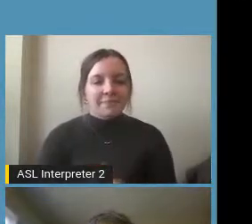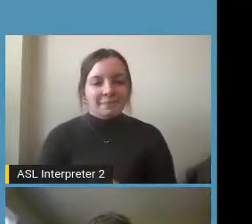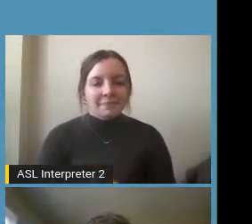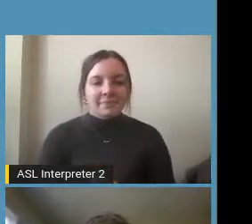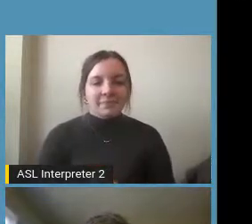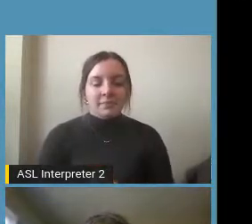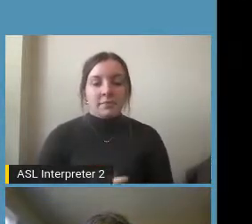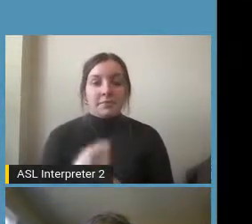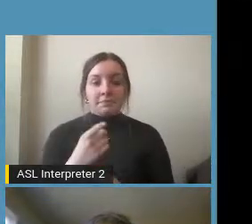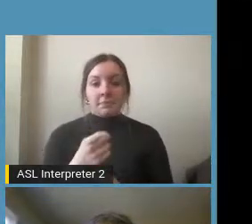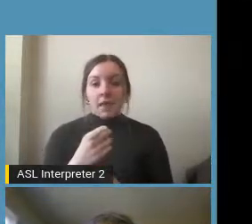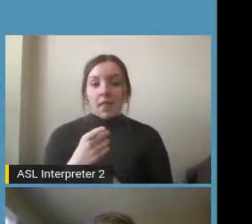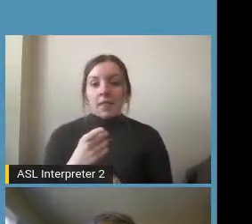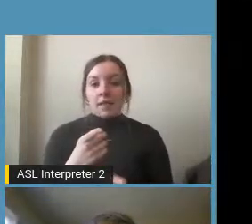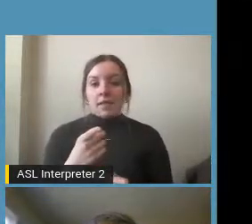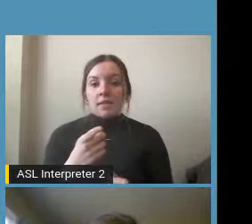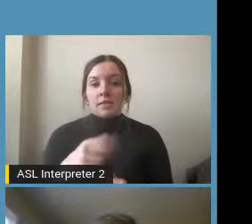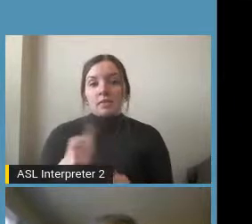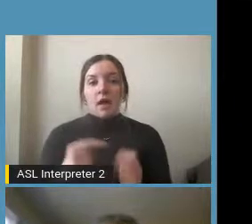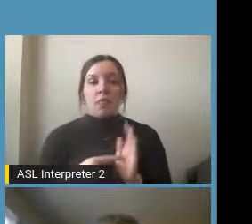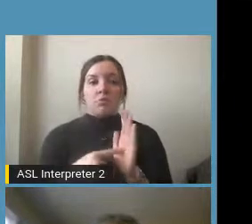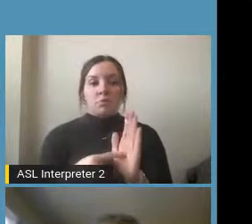It's